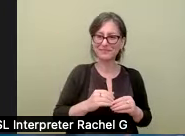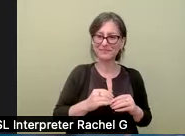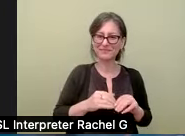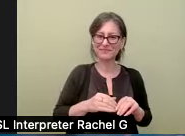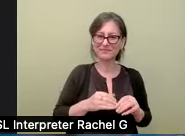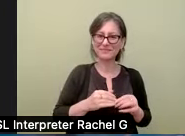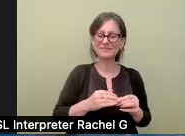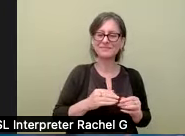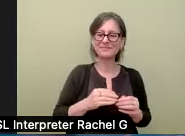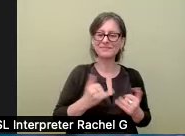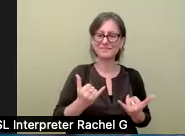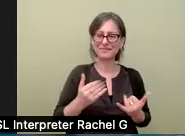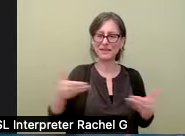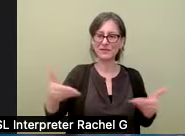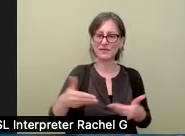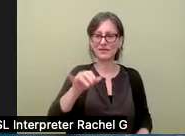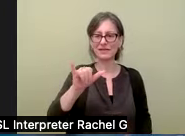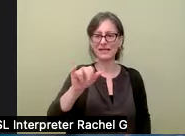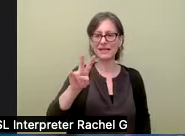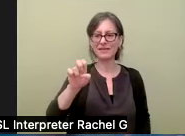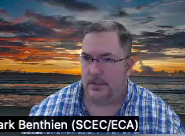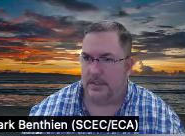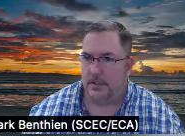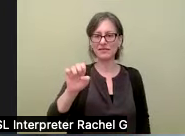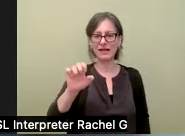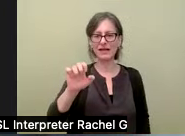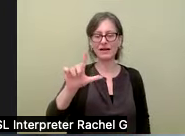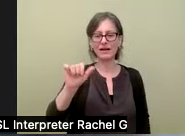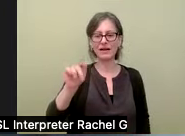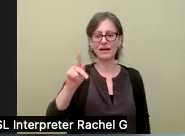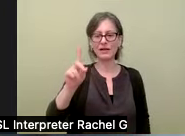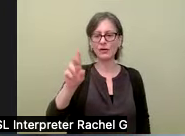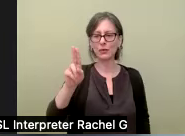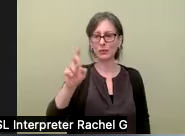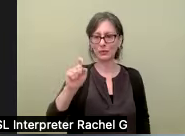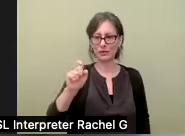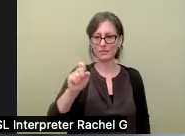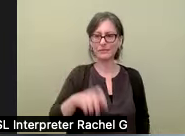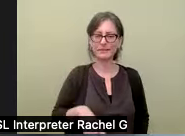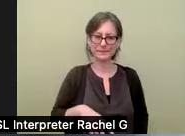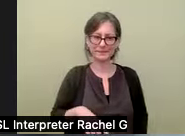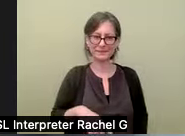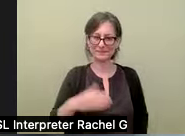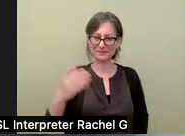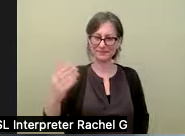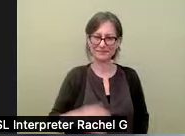going to now introduce Yvette Leduc from the California Office of Emergency Services, and you can